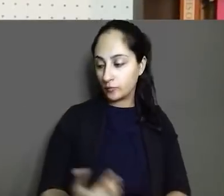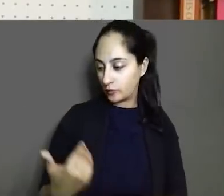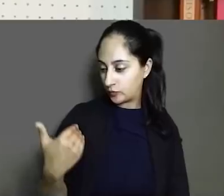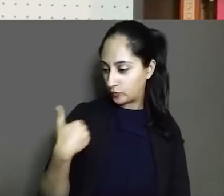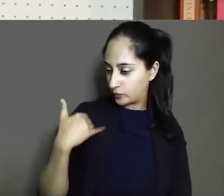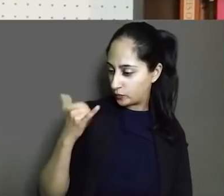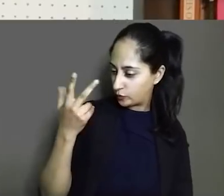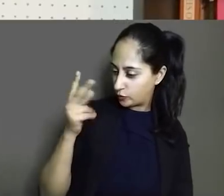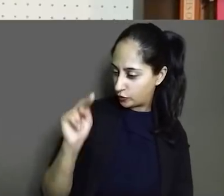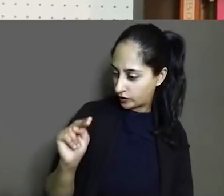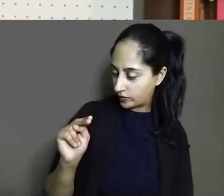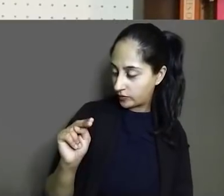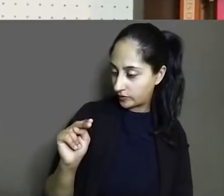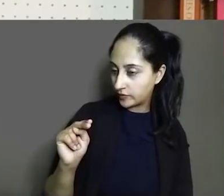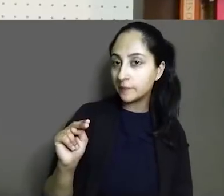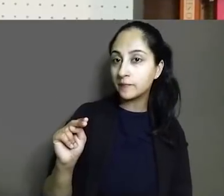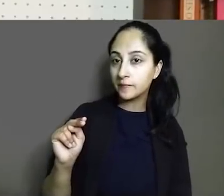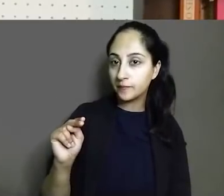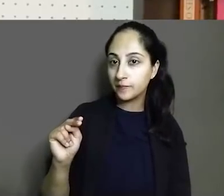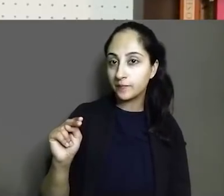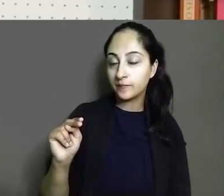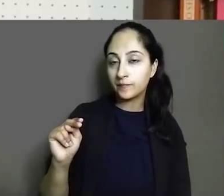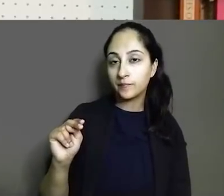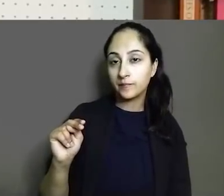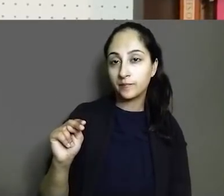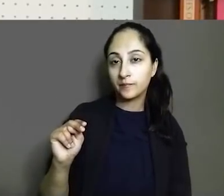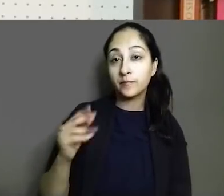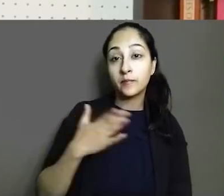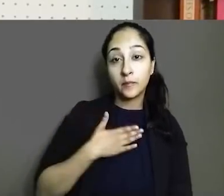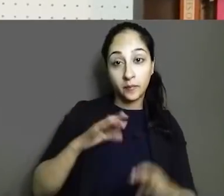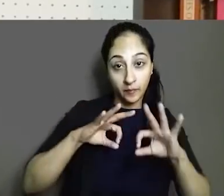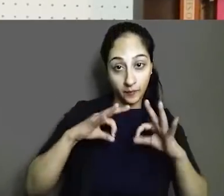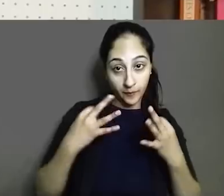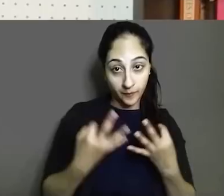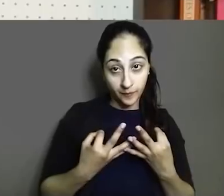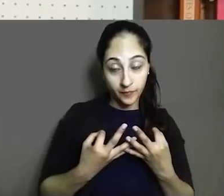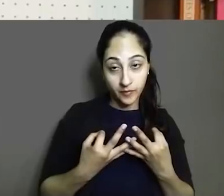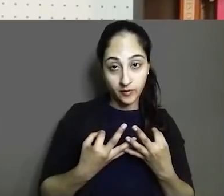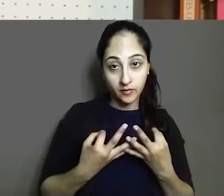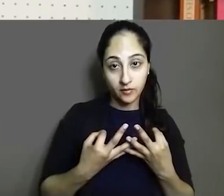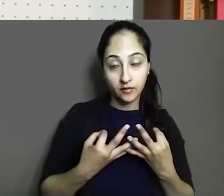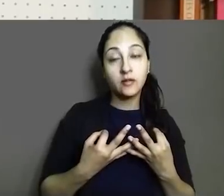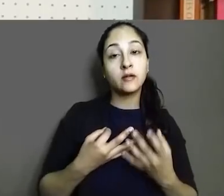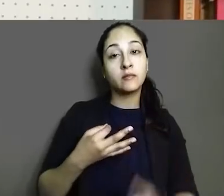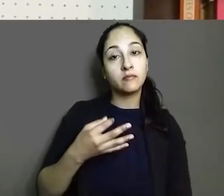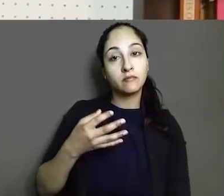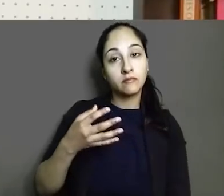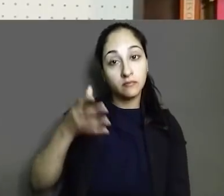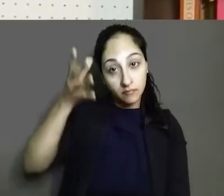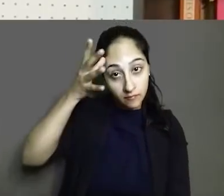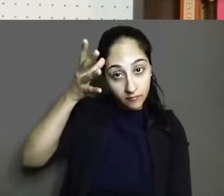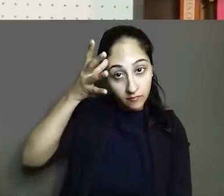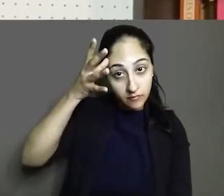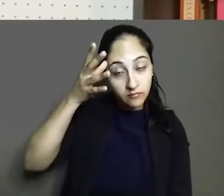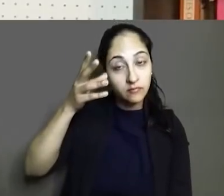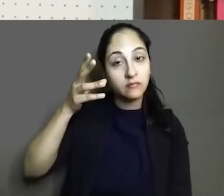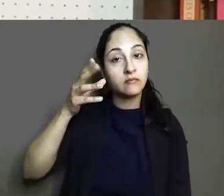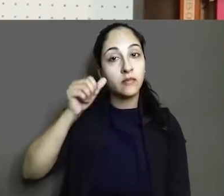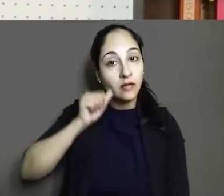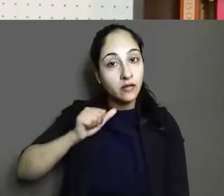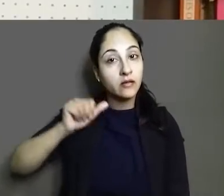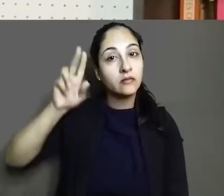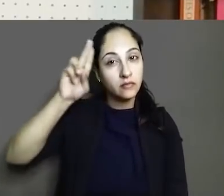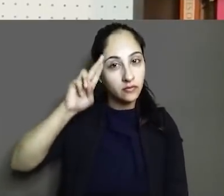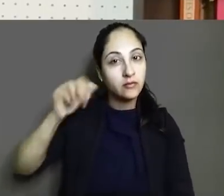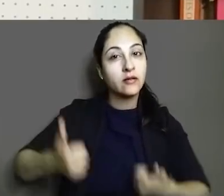was significant enough that they ended up being admitted to the Aga Khan Hospital there, got care there